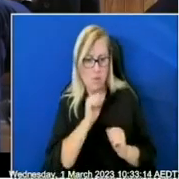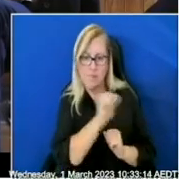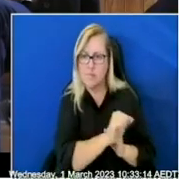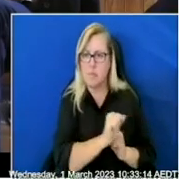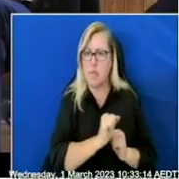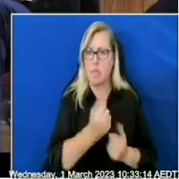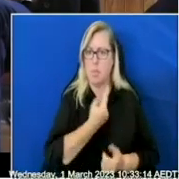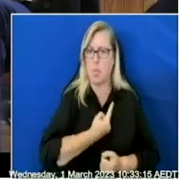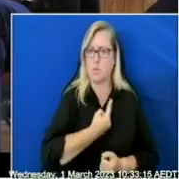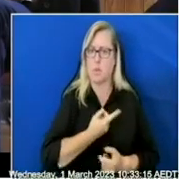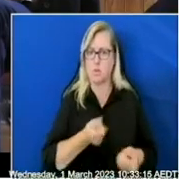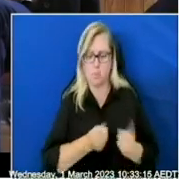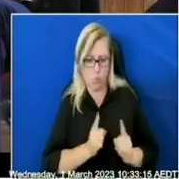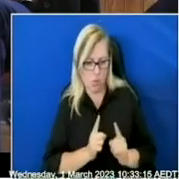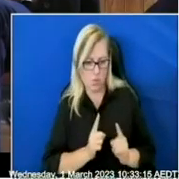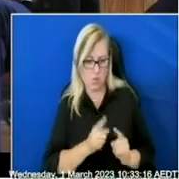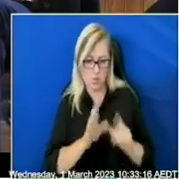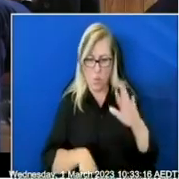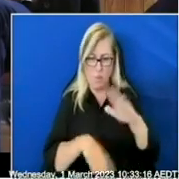is documenting and recording